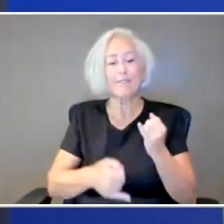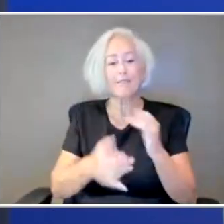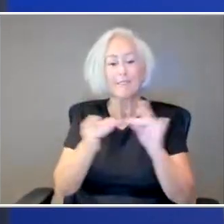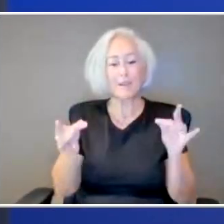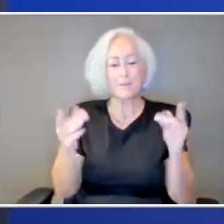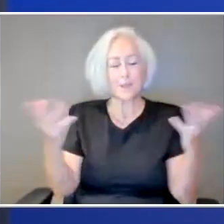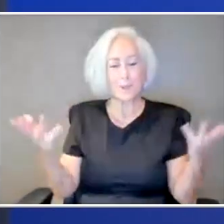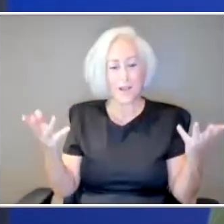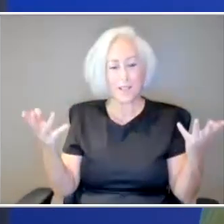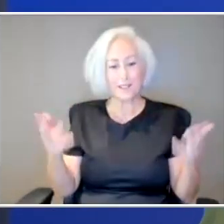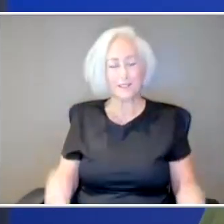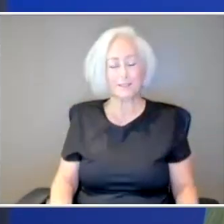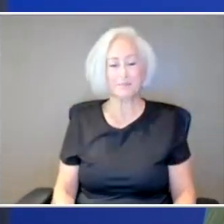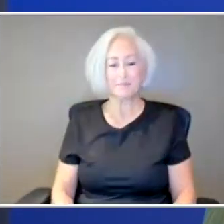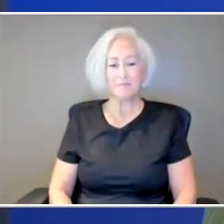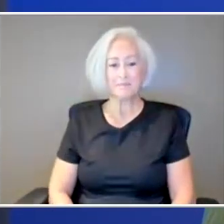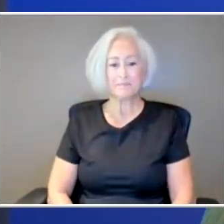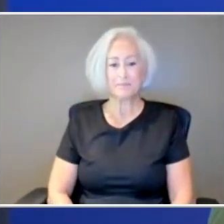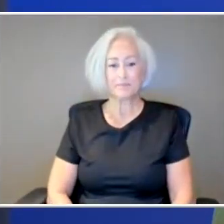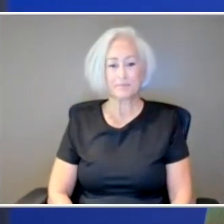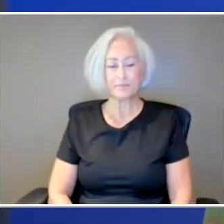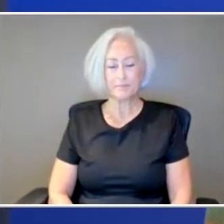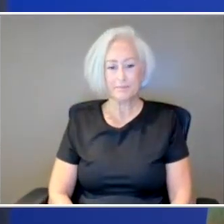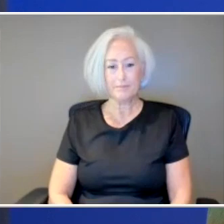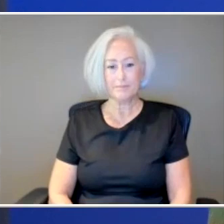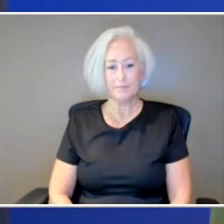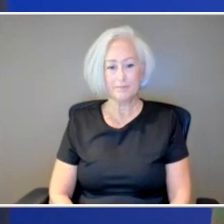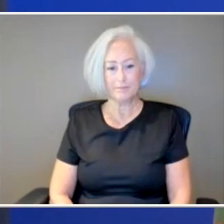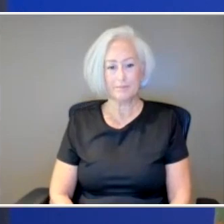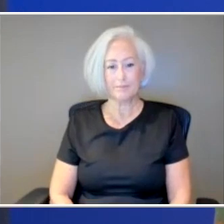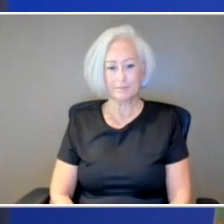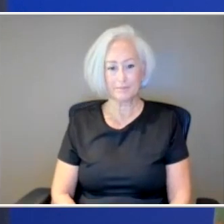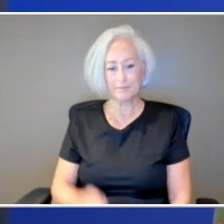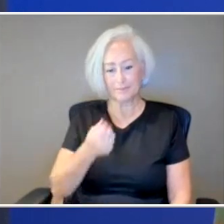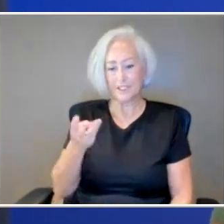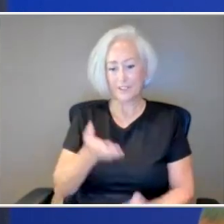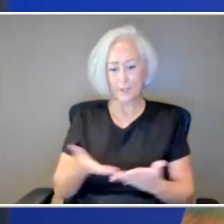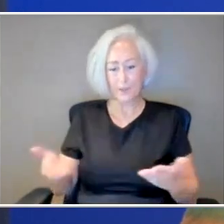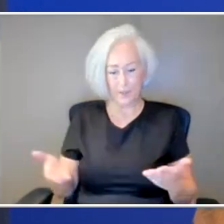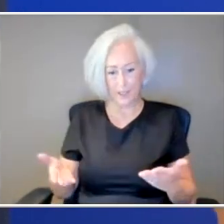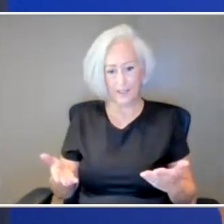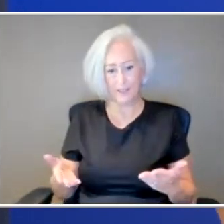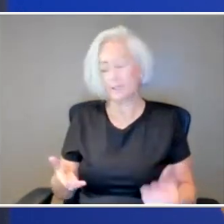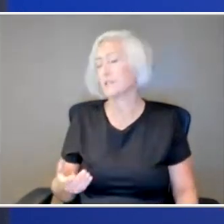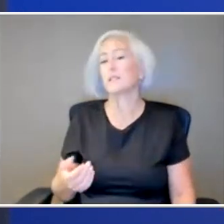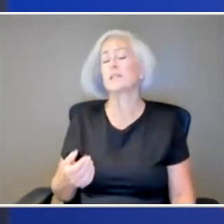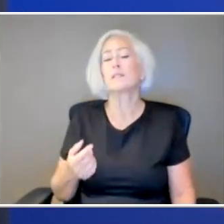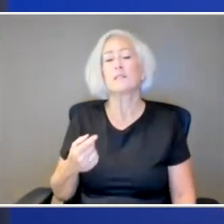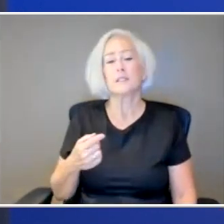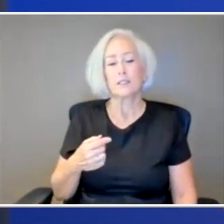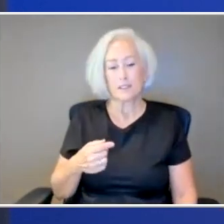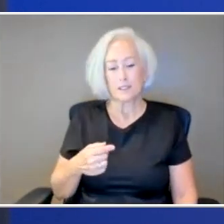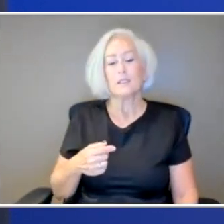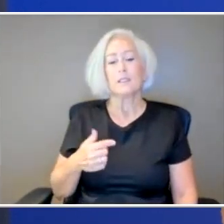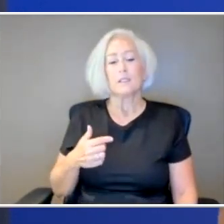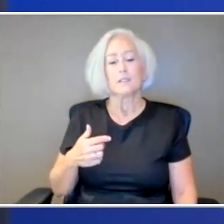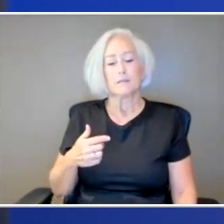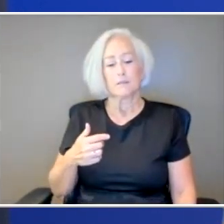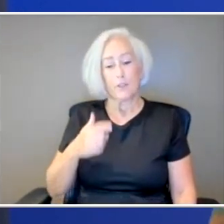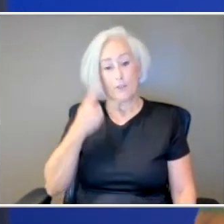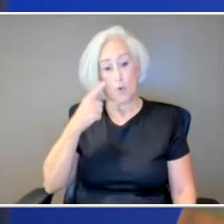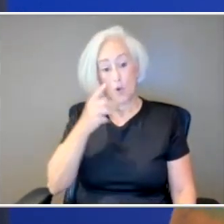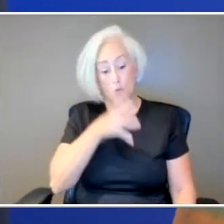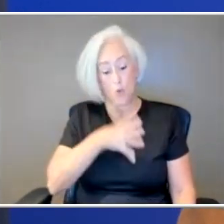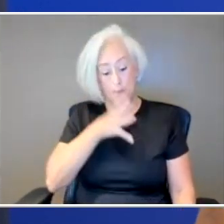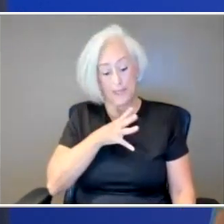big takeaway is, well, a couple of things. For women's health, continue and make sure you're getting your checks, because sometimes